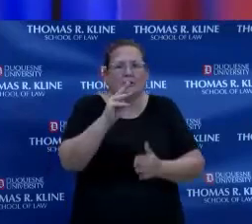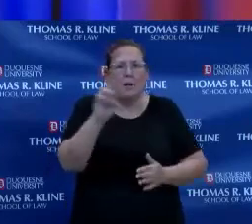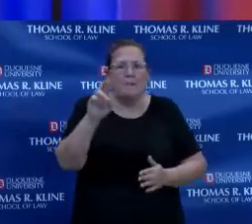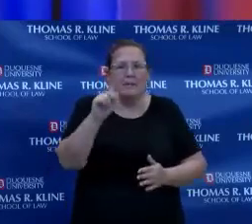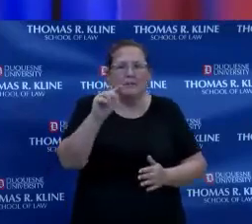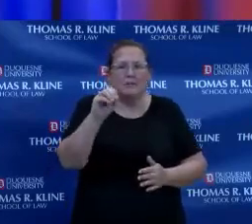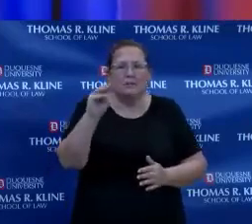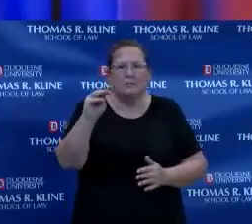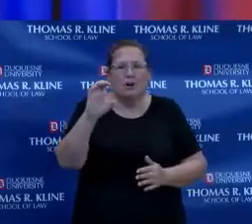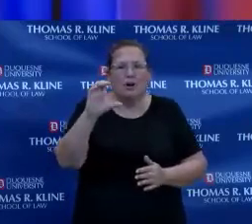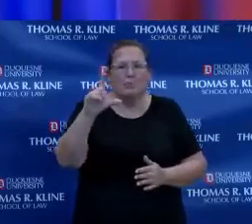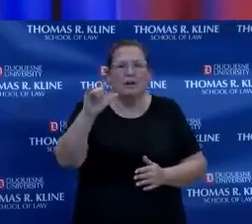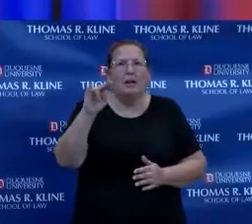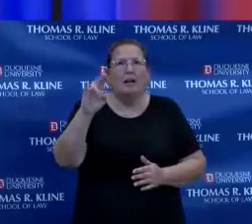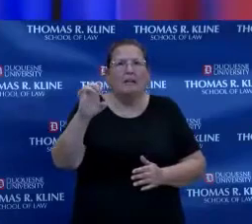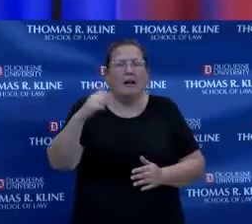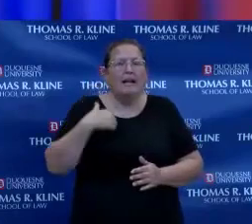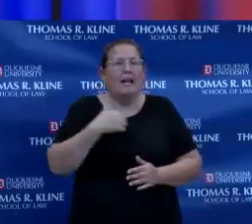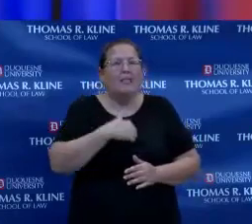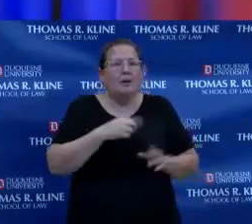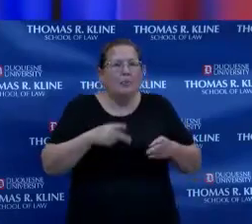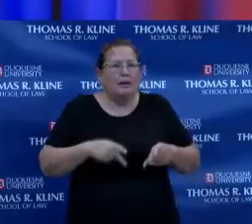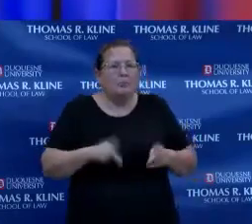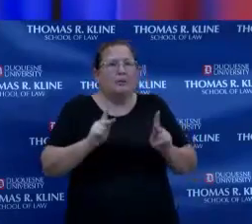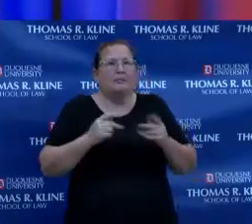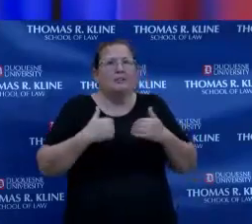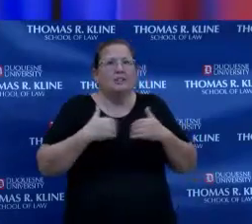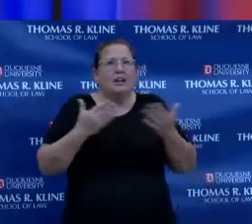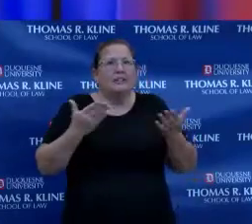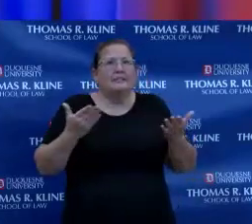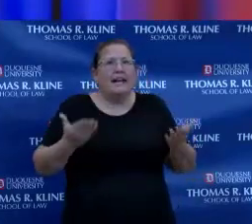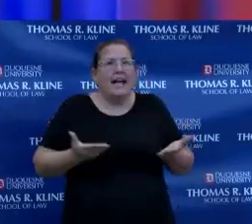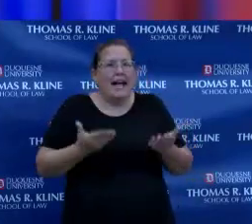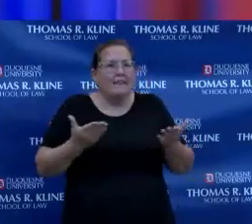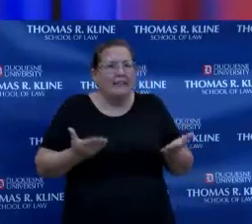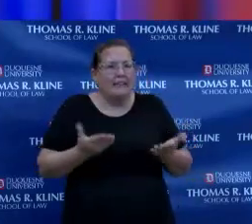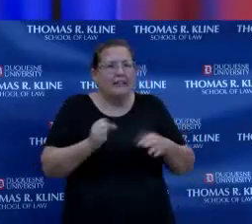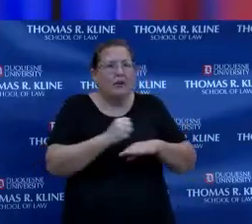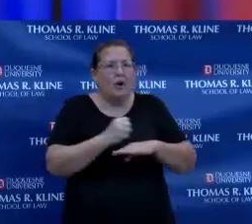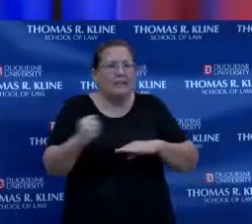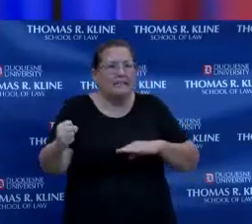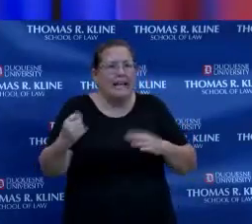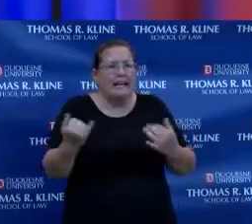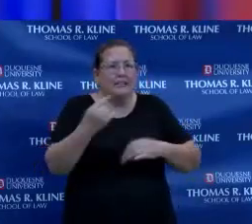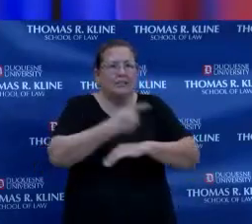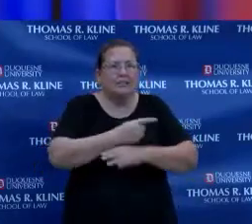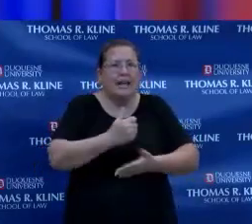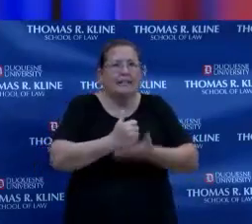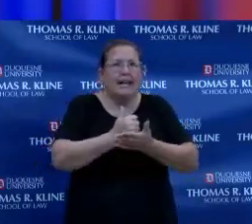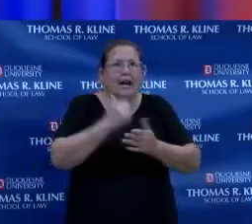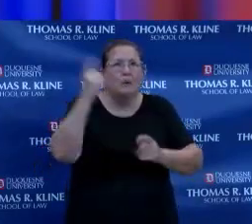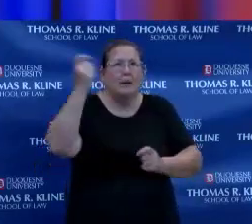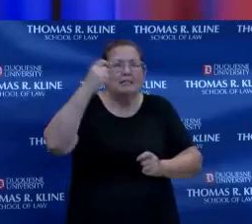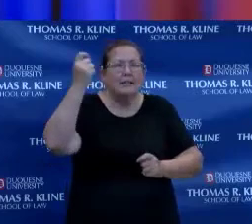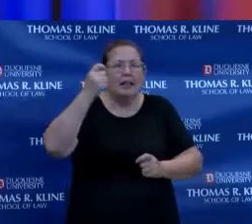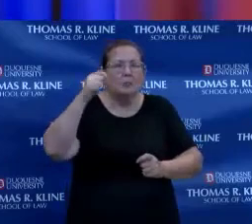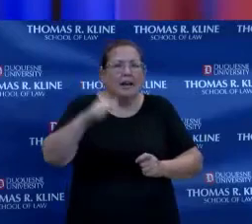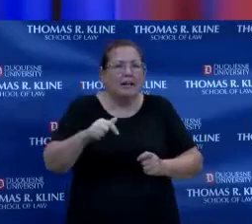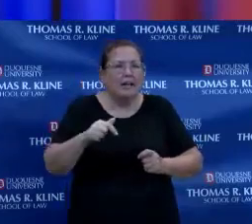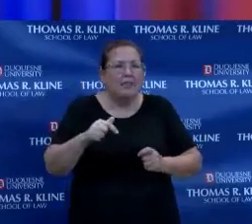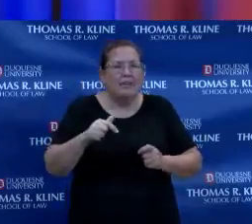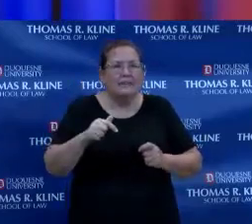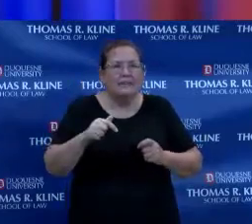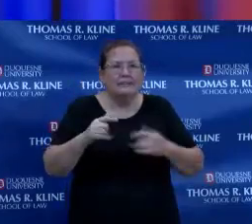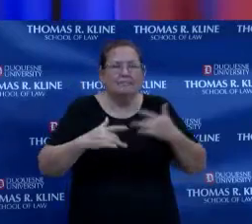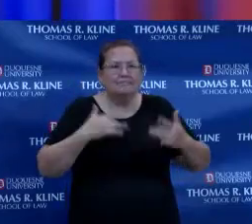who we are privileged to have with us on stage today to help celebrate this momentous occasion